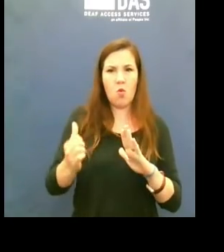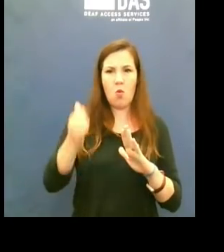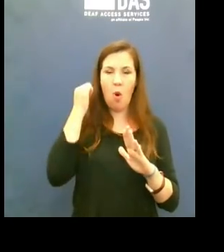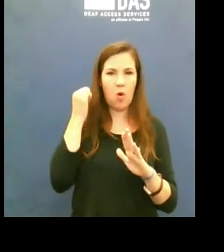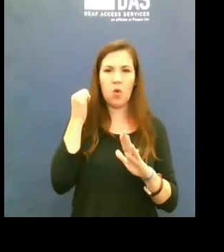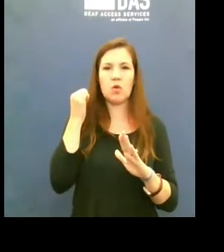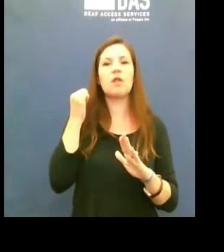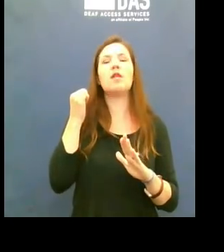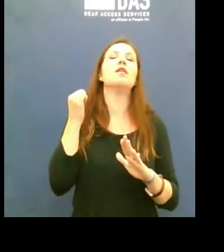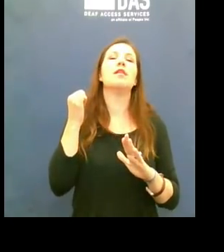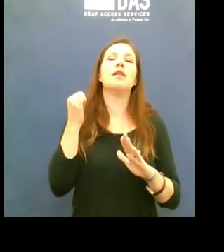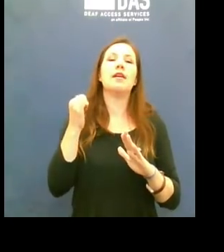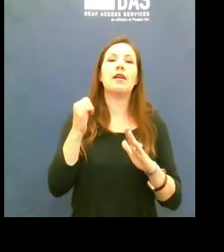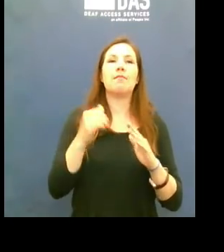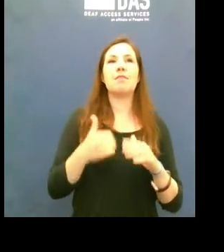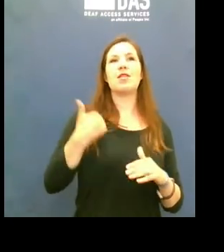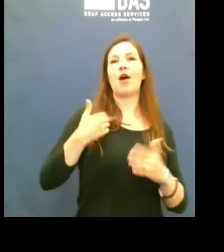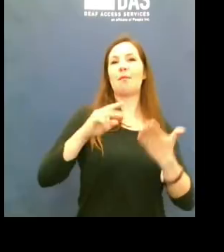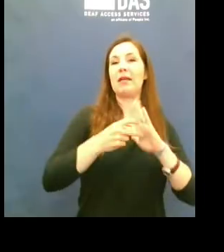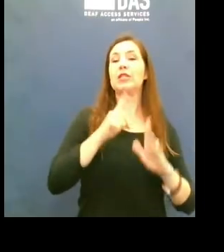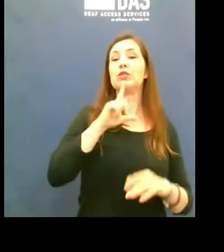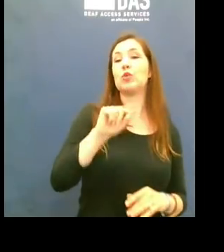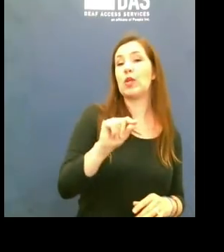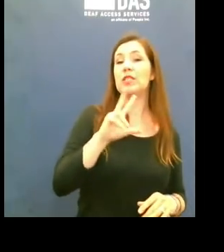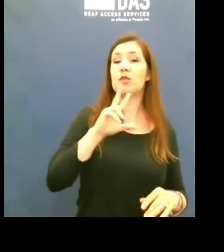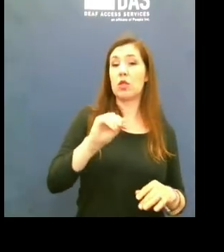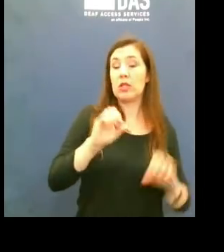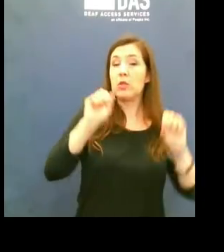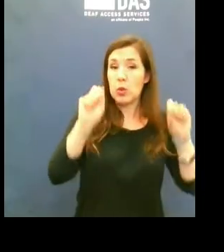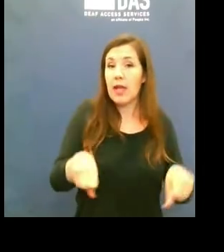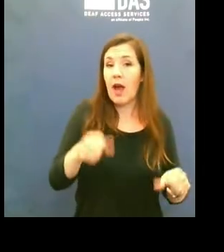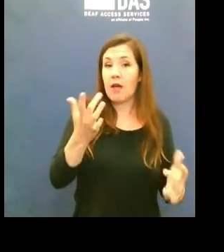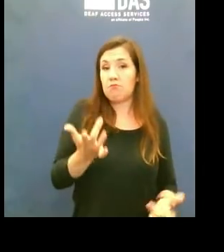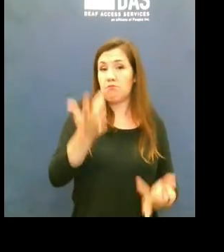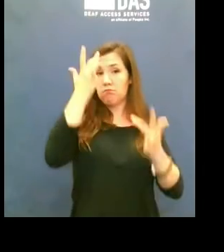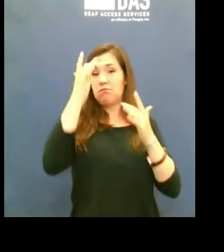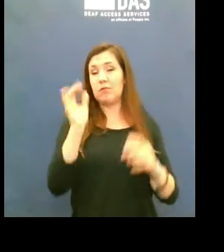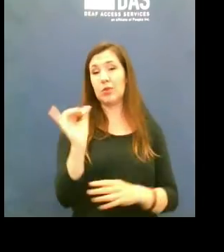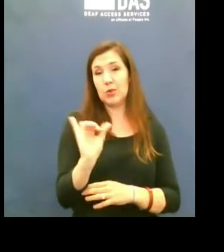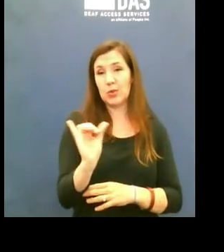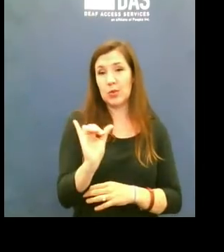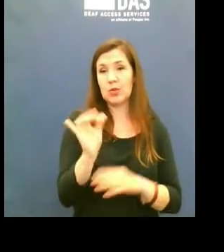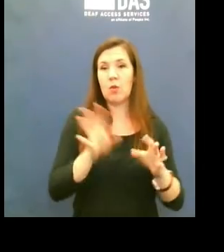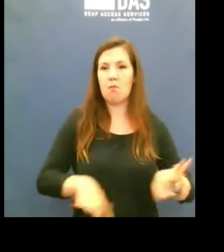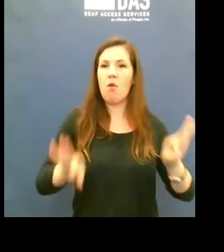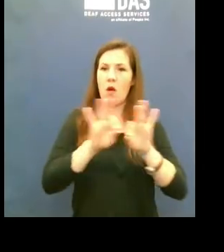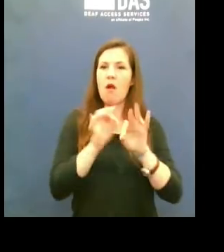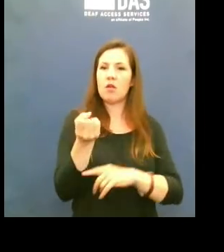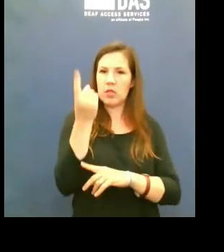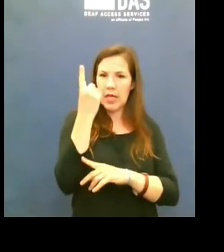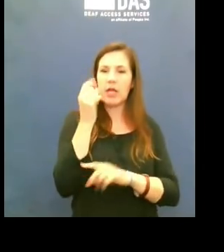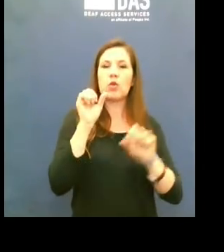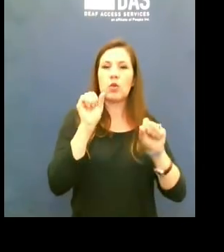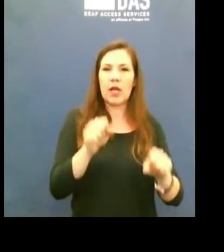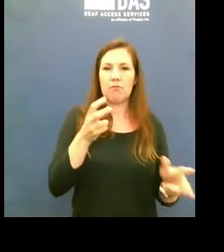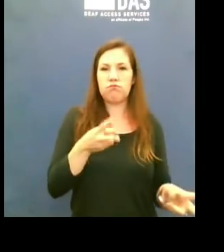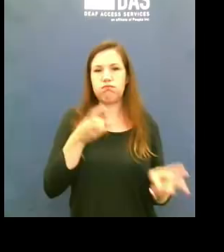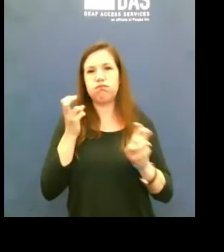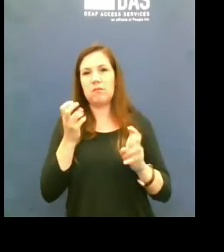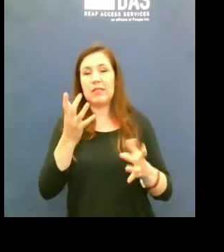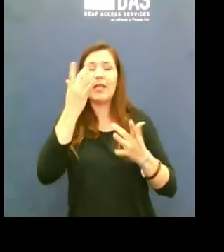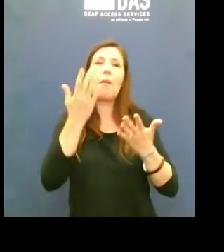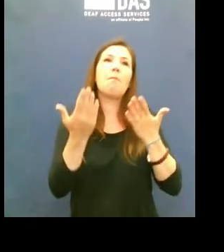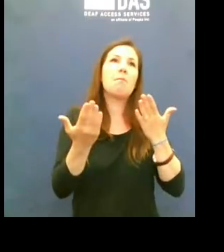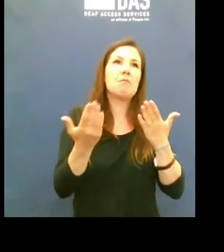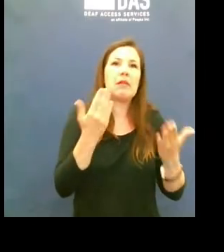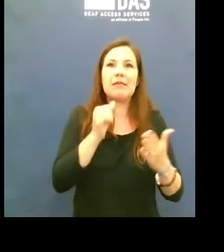young, I'm talking about those in your 20s and 30s. So it's important for everyone to understand that you can contract the coronavirus and you may not get very sick